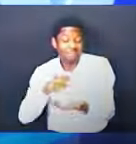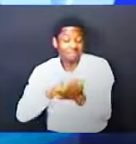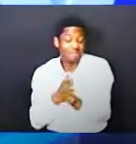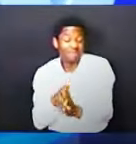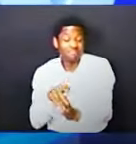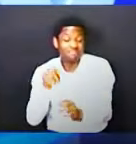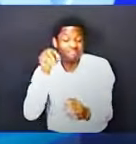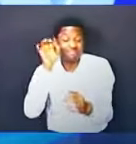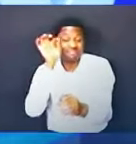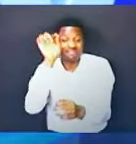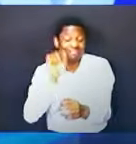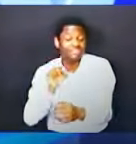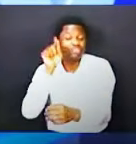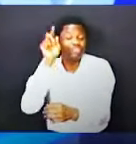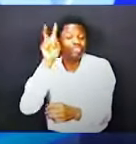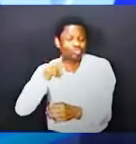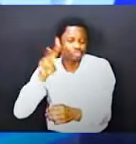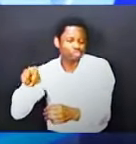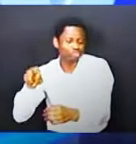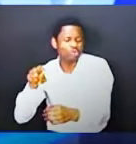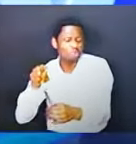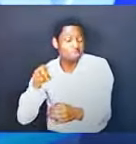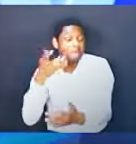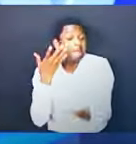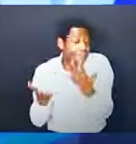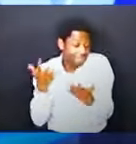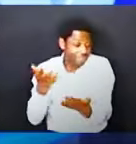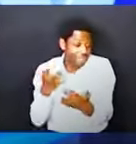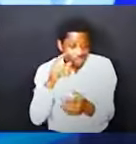But we have